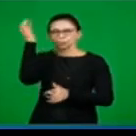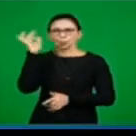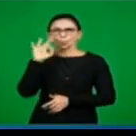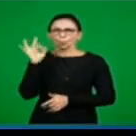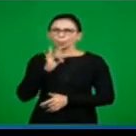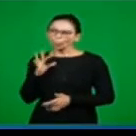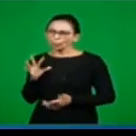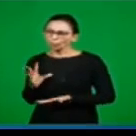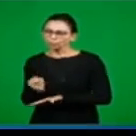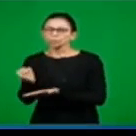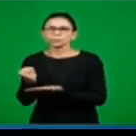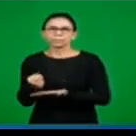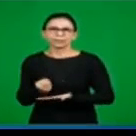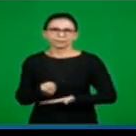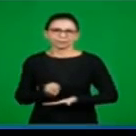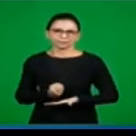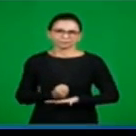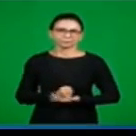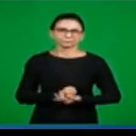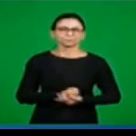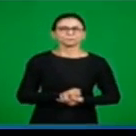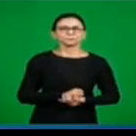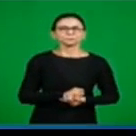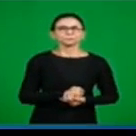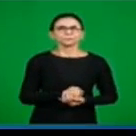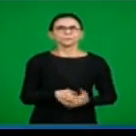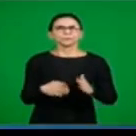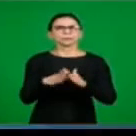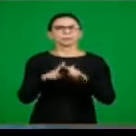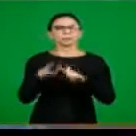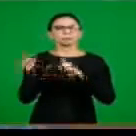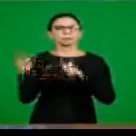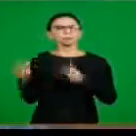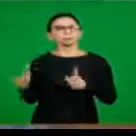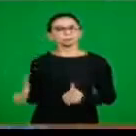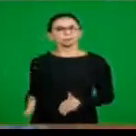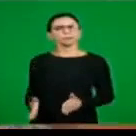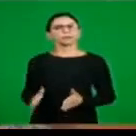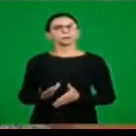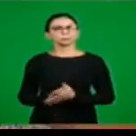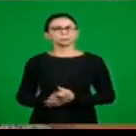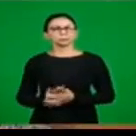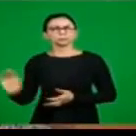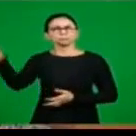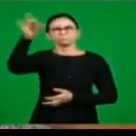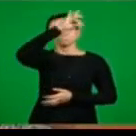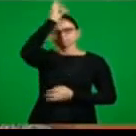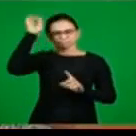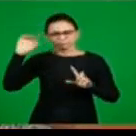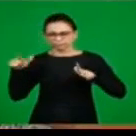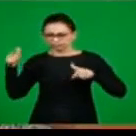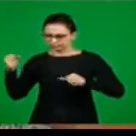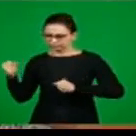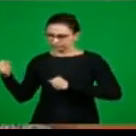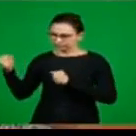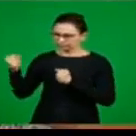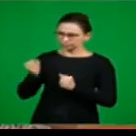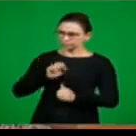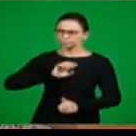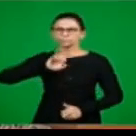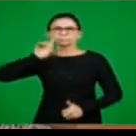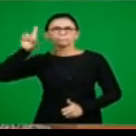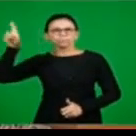one takes away from it. When man has this experience of God, this church is completely reinvested of the power of the Holy